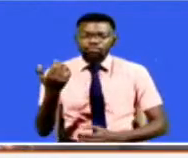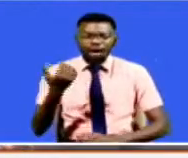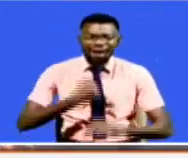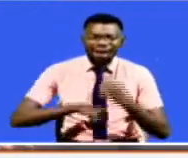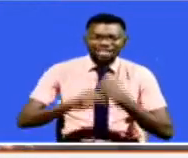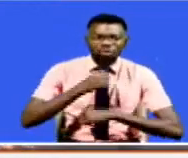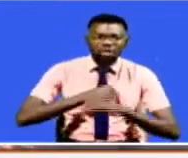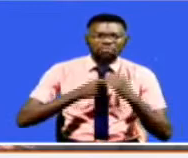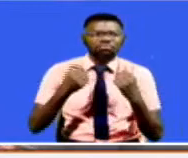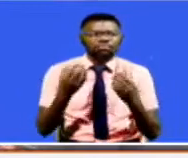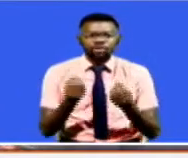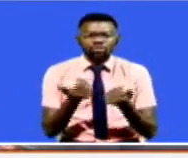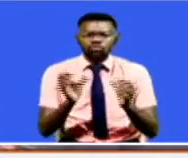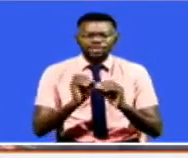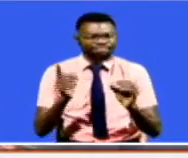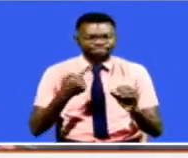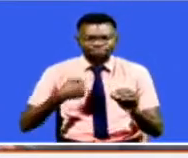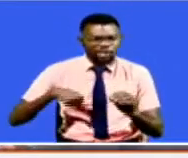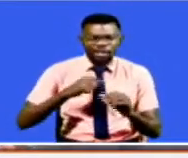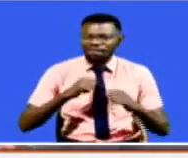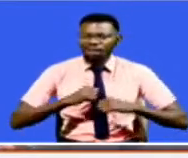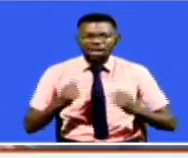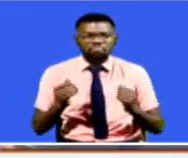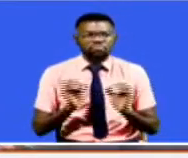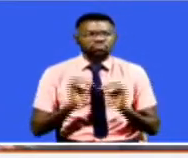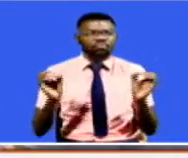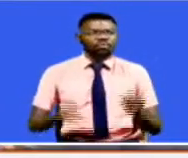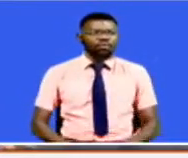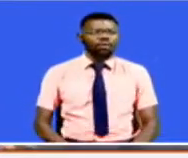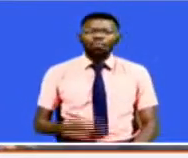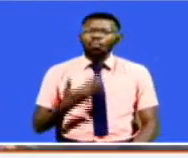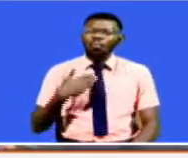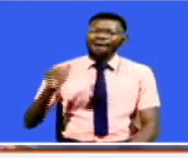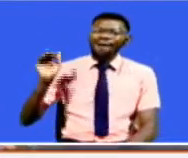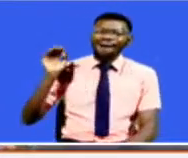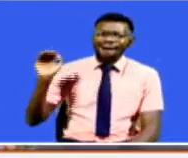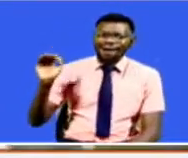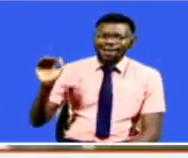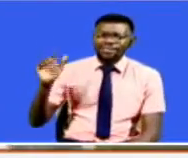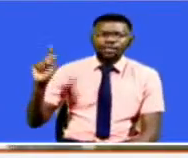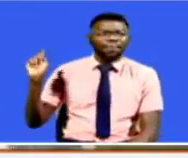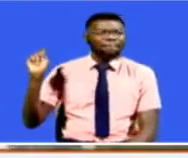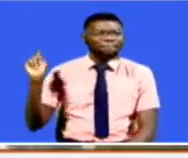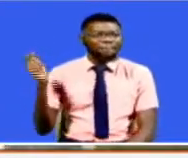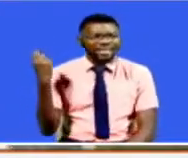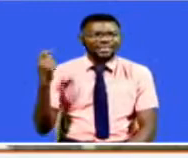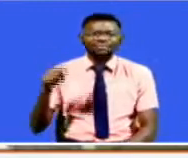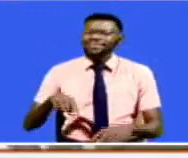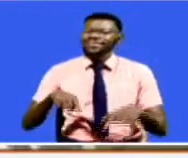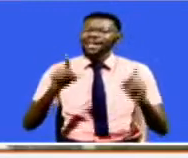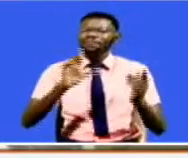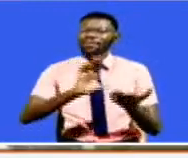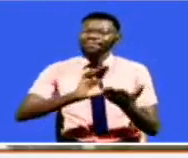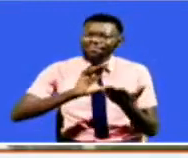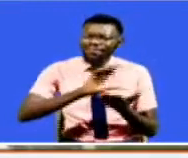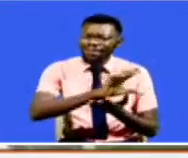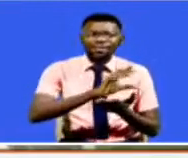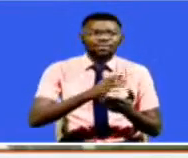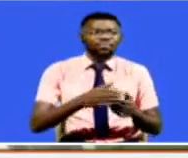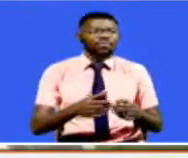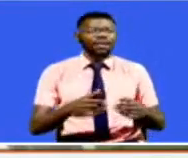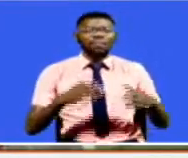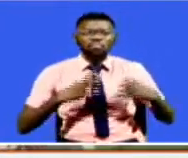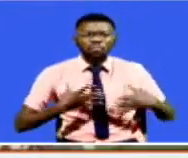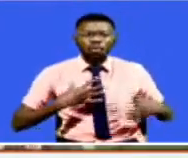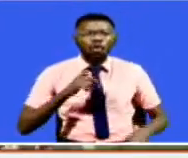acting in response. We are not happy. We want to ask Mr. President to compensate those